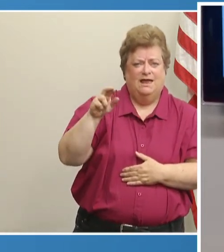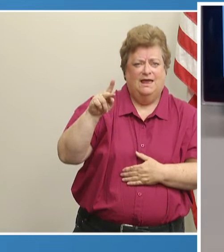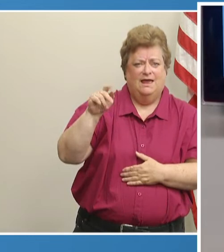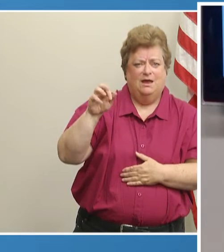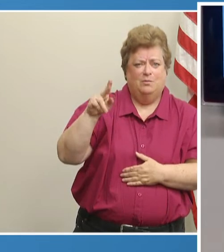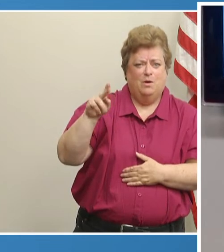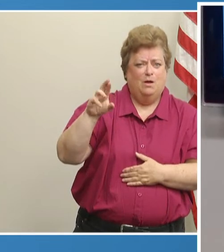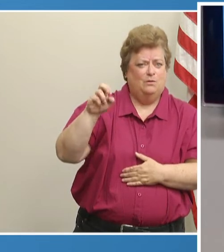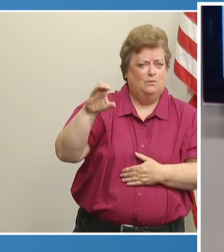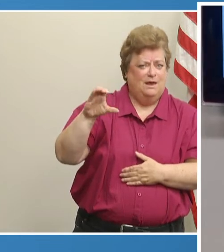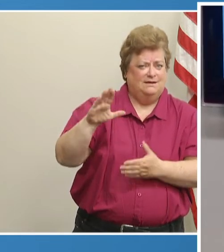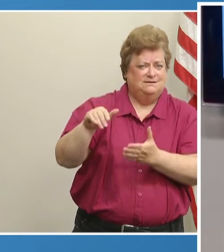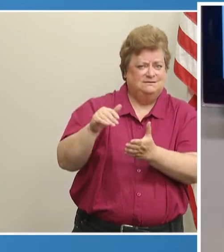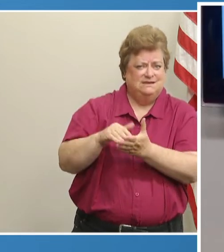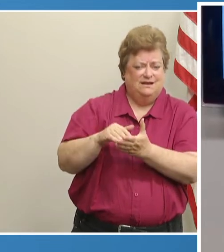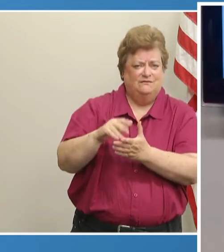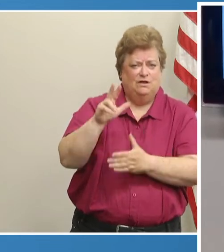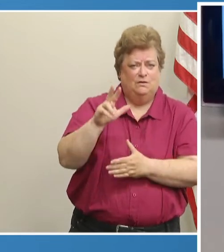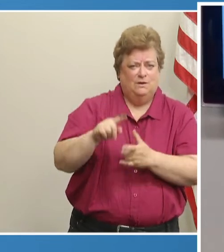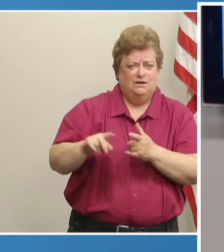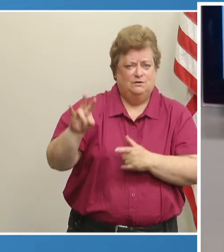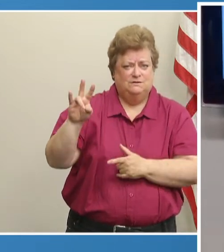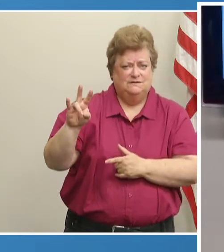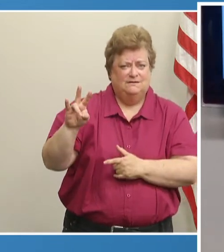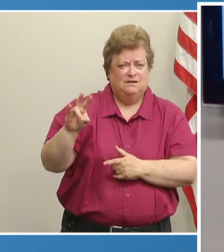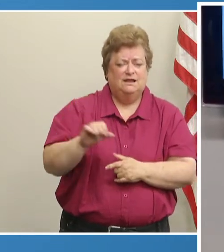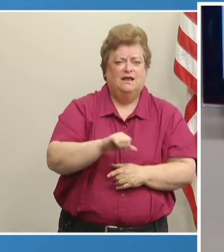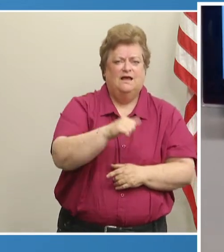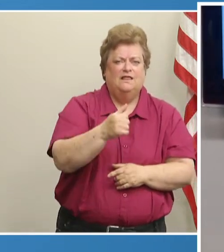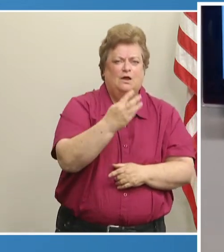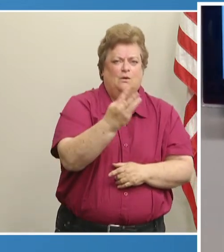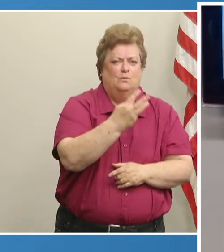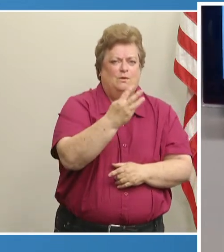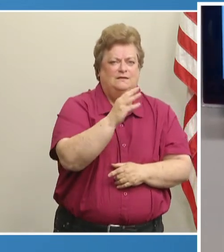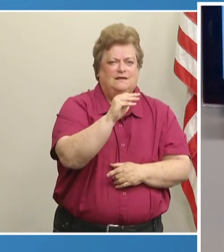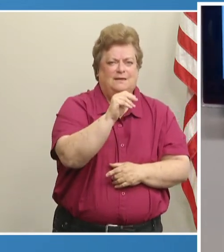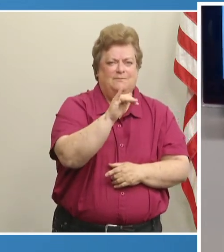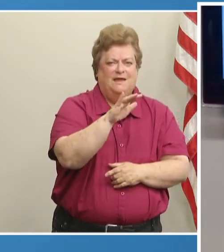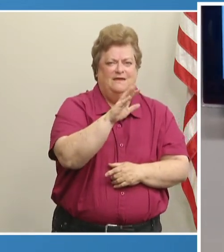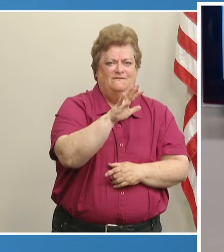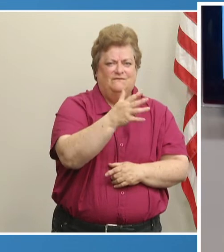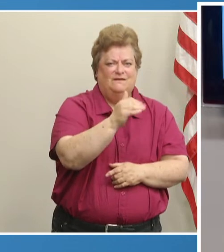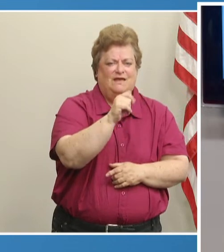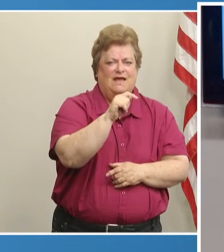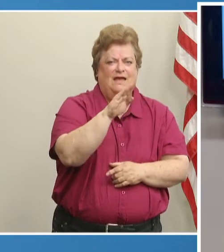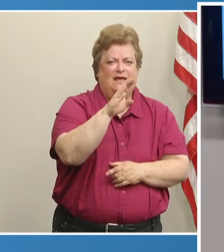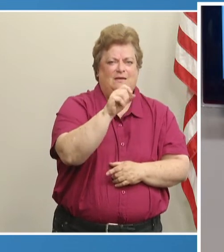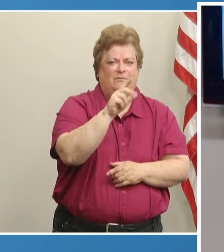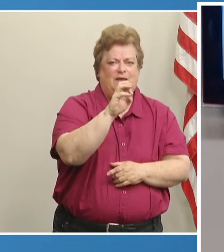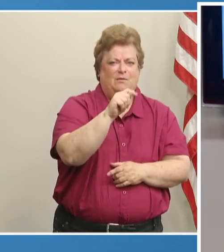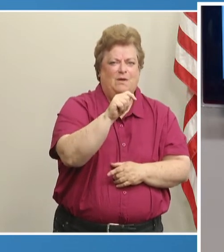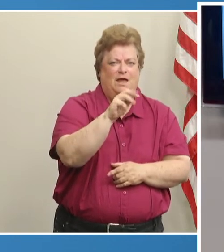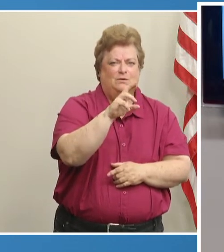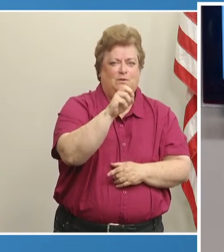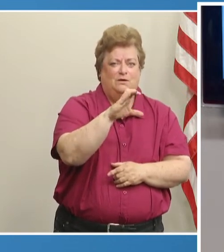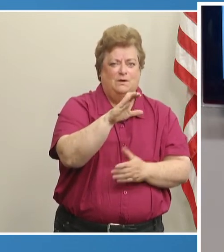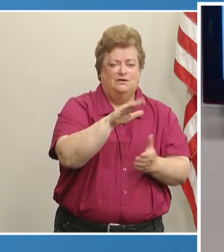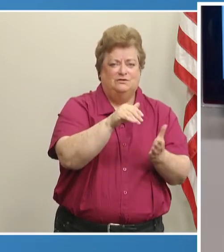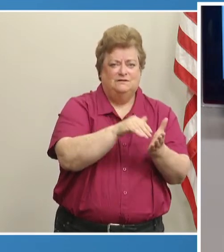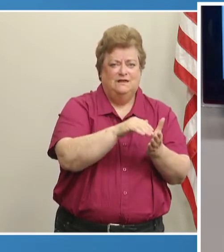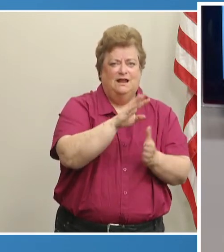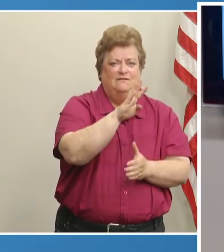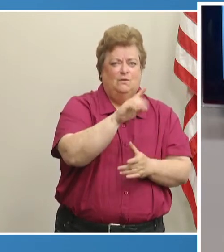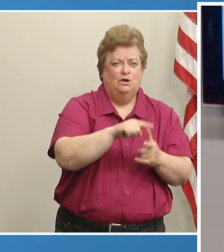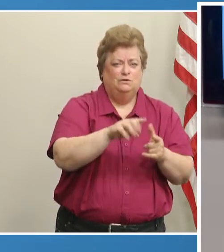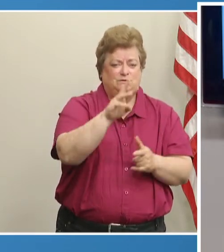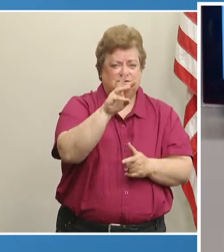Park Recreation Center from 3 to 7, and the other is on Wednesday, May 5th at the Belmont Recreation Center from 4 to